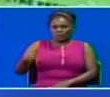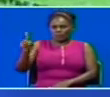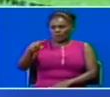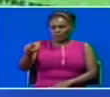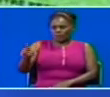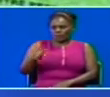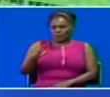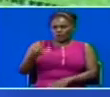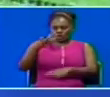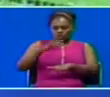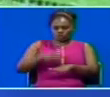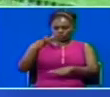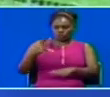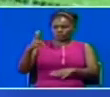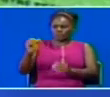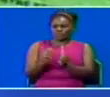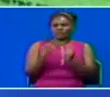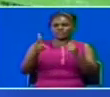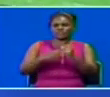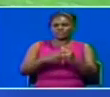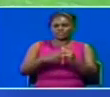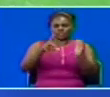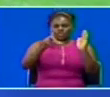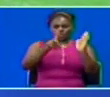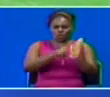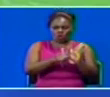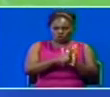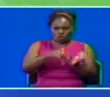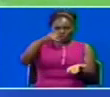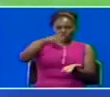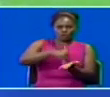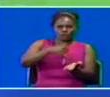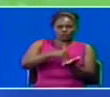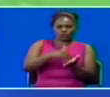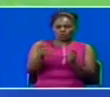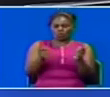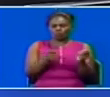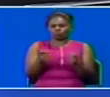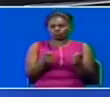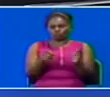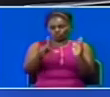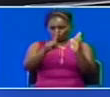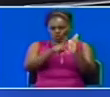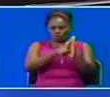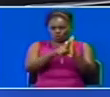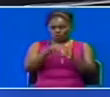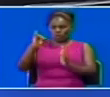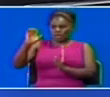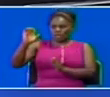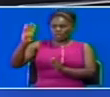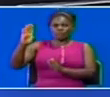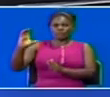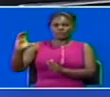regulations touching on the 2017 elections. Among them will be regulations to be drafted by the